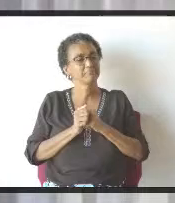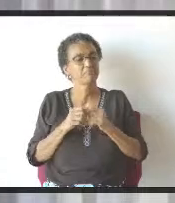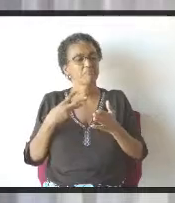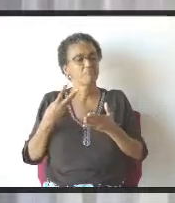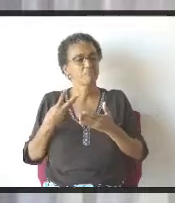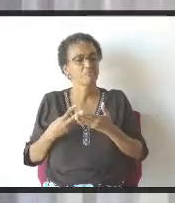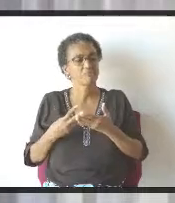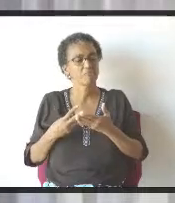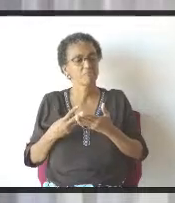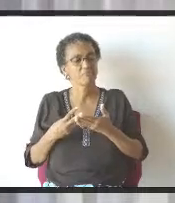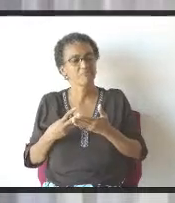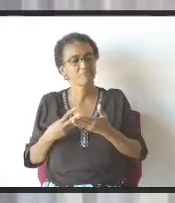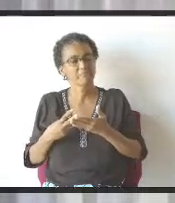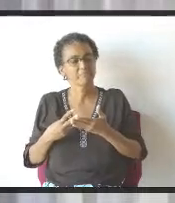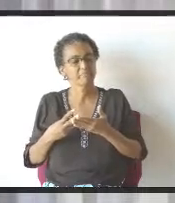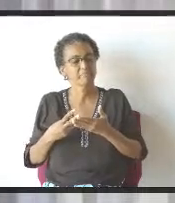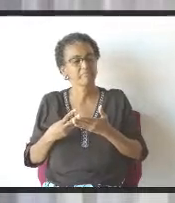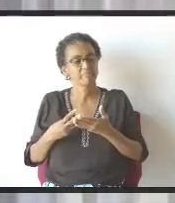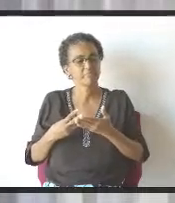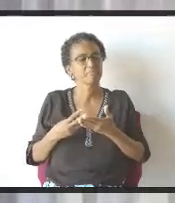Save some of the energies for later.